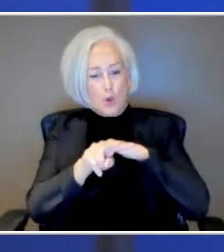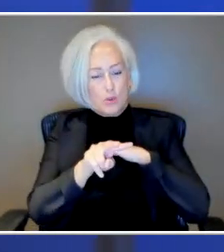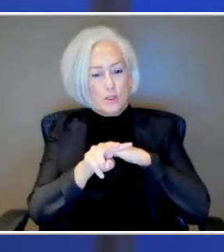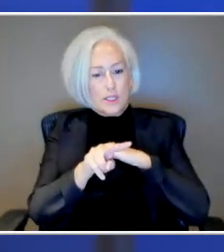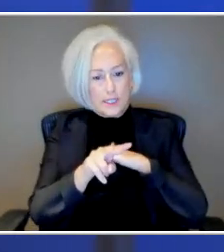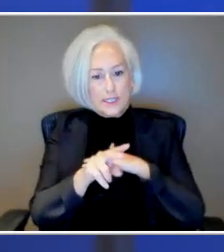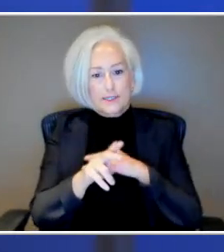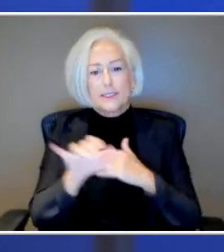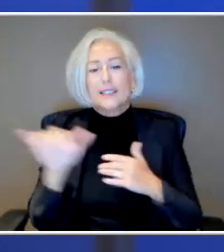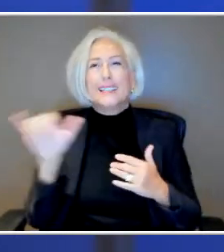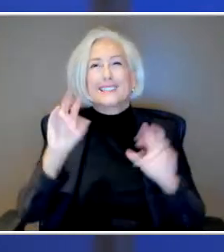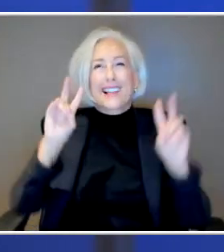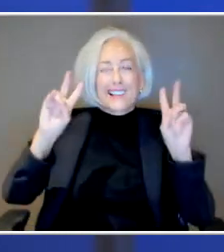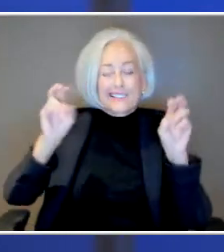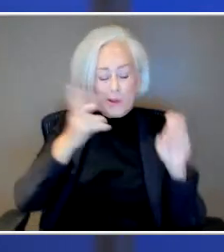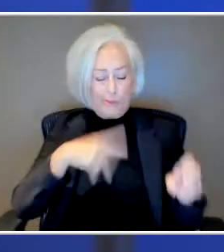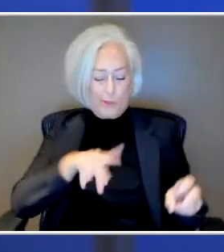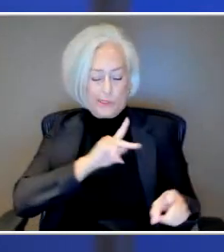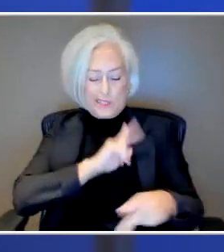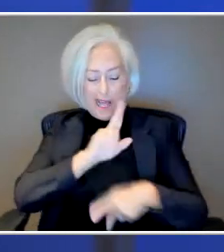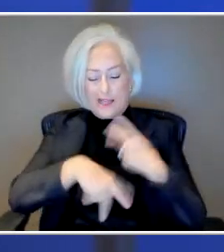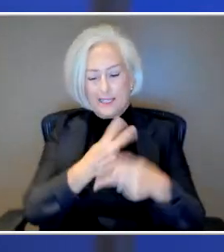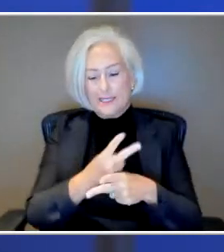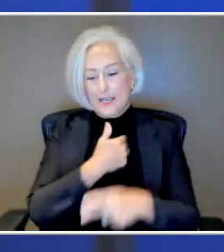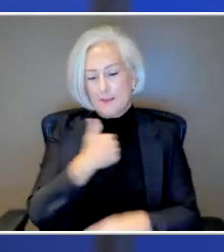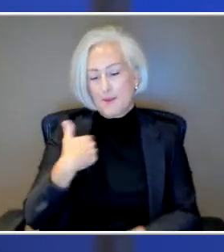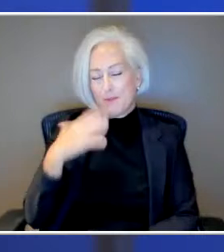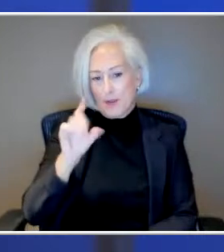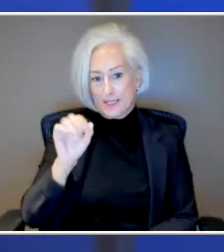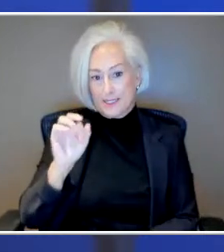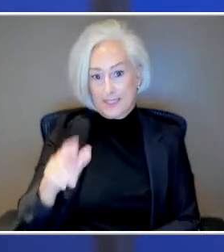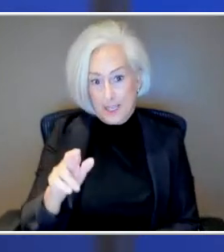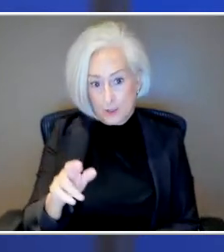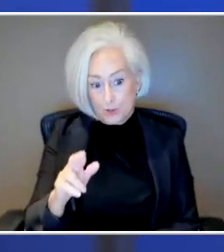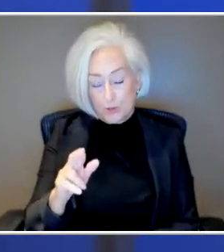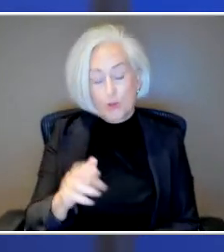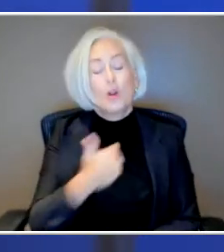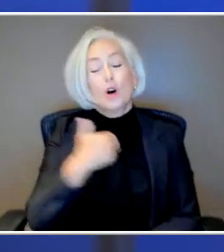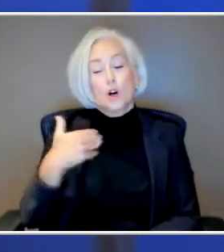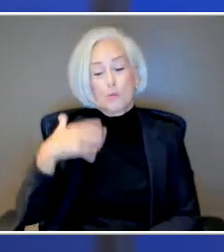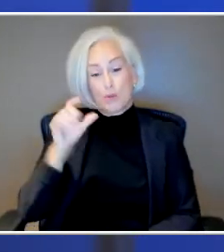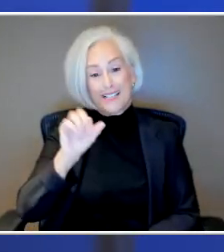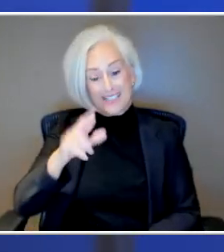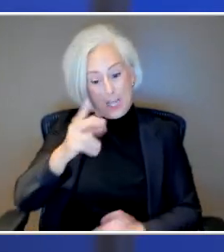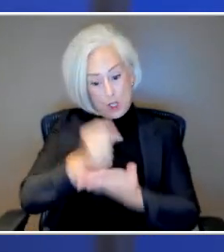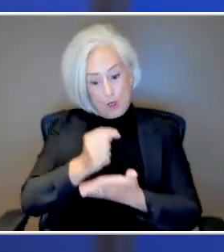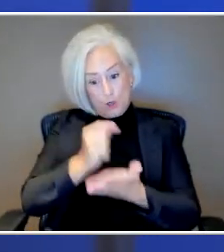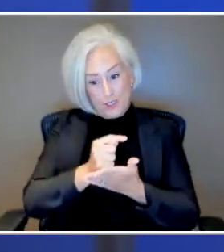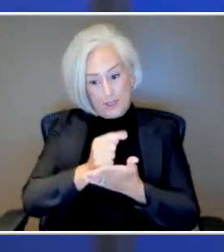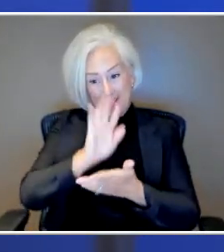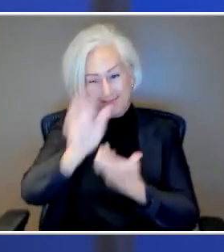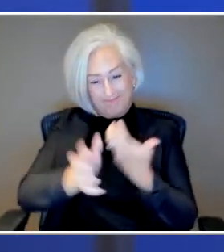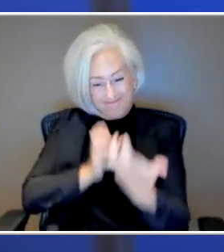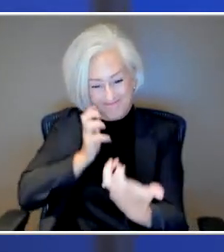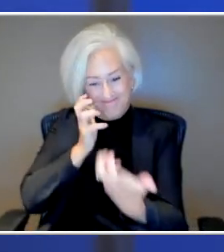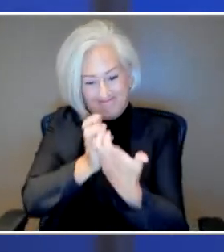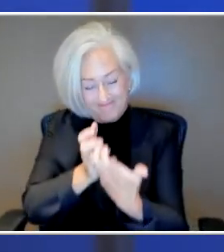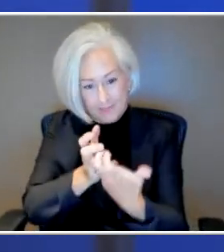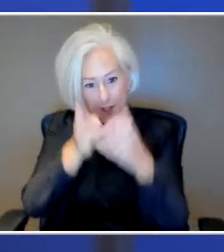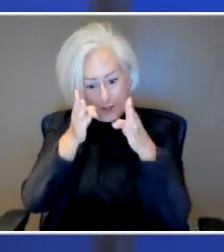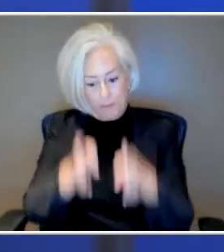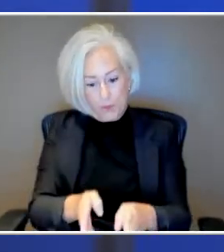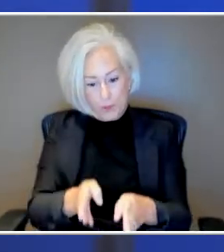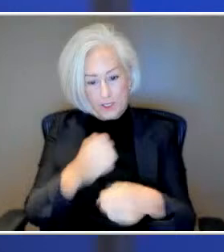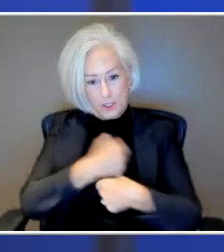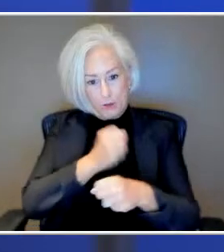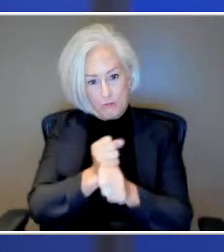breast cancer. And breast cancer is now treated really tailored towards that personality type so that we can right-size treatment. We